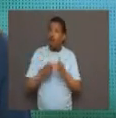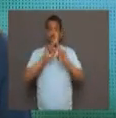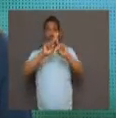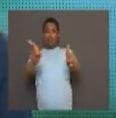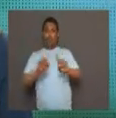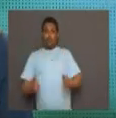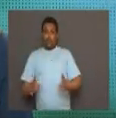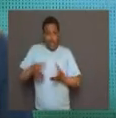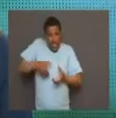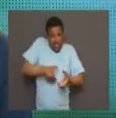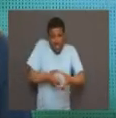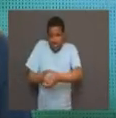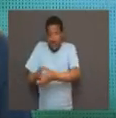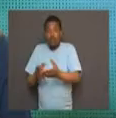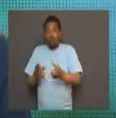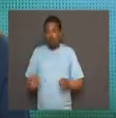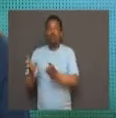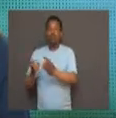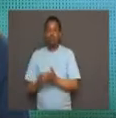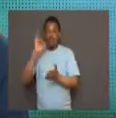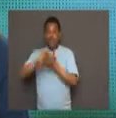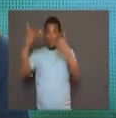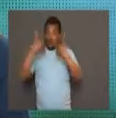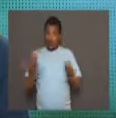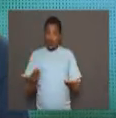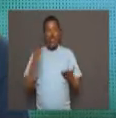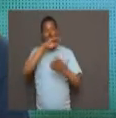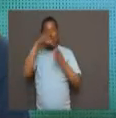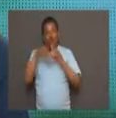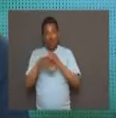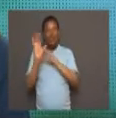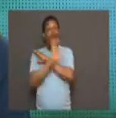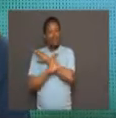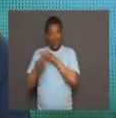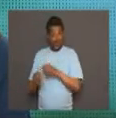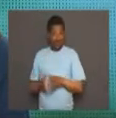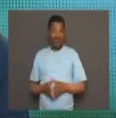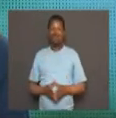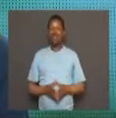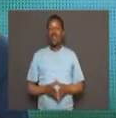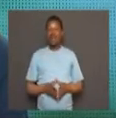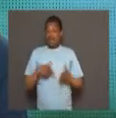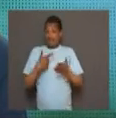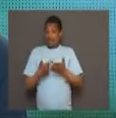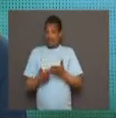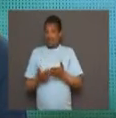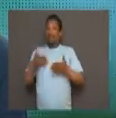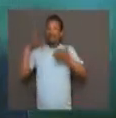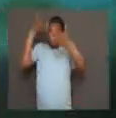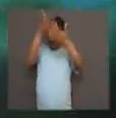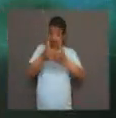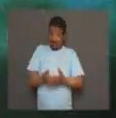You also learned about the different drainage systems that exist within the